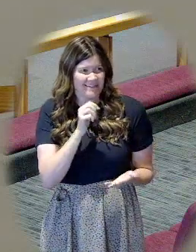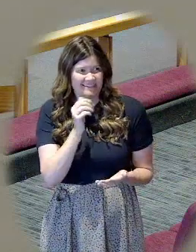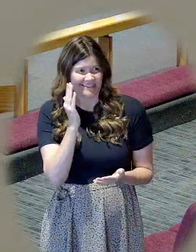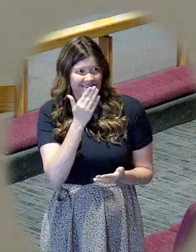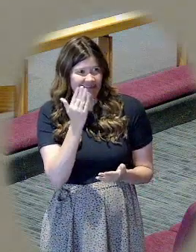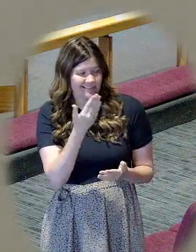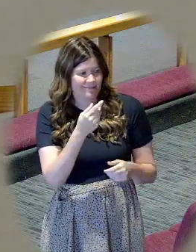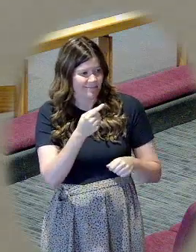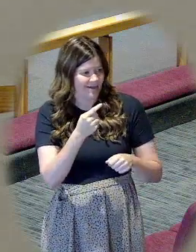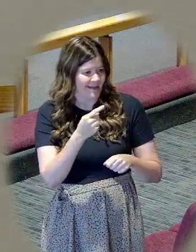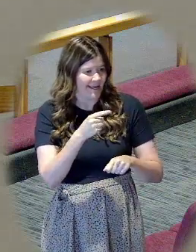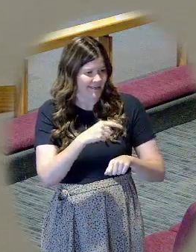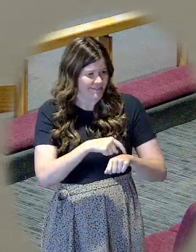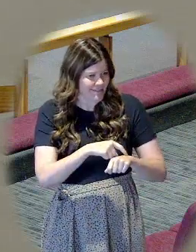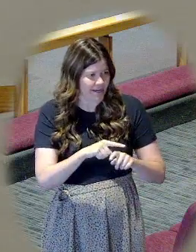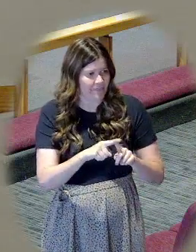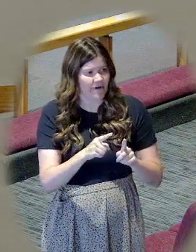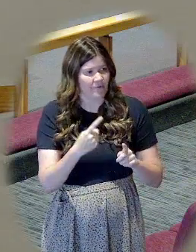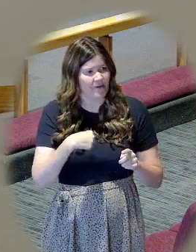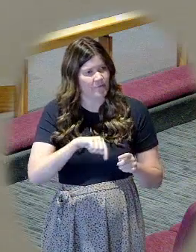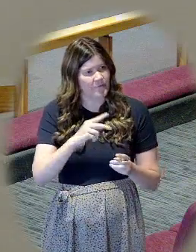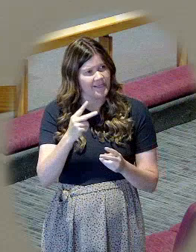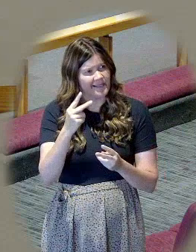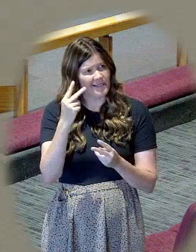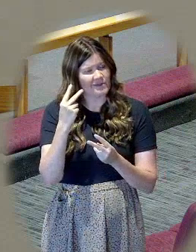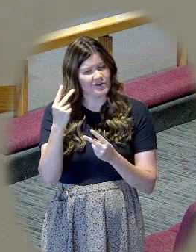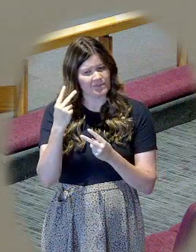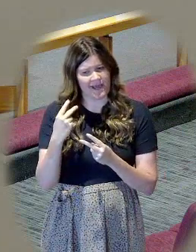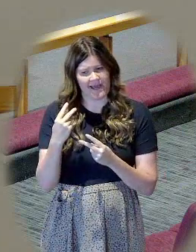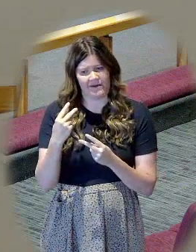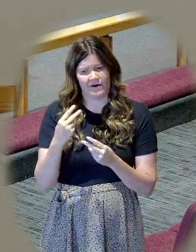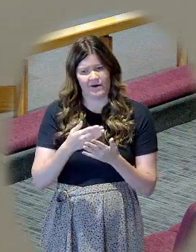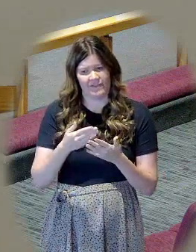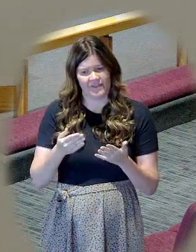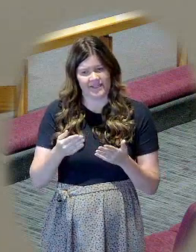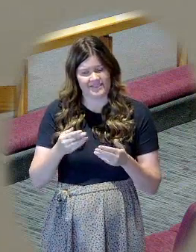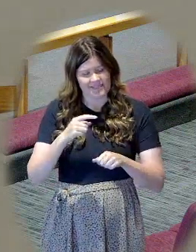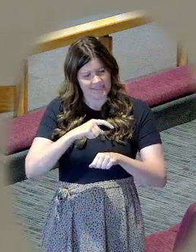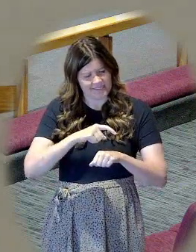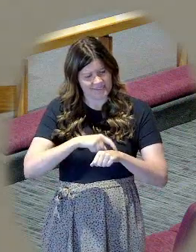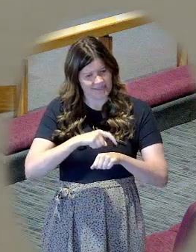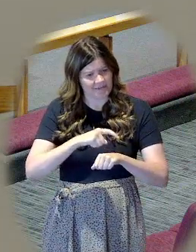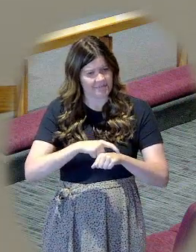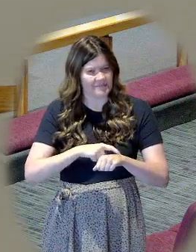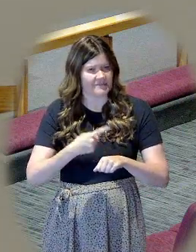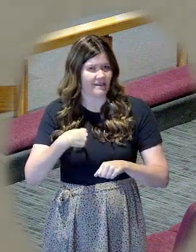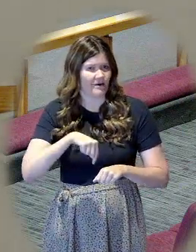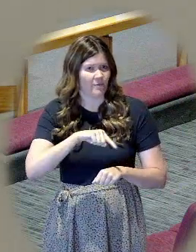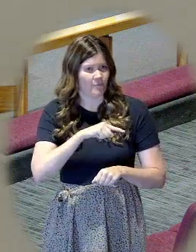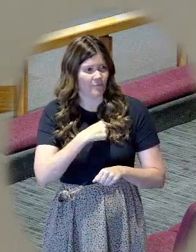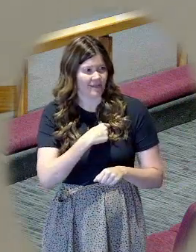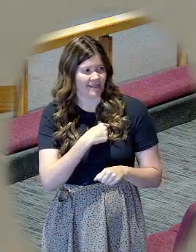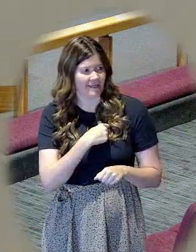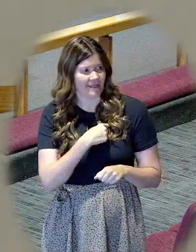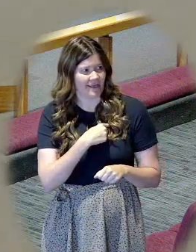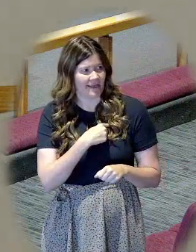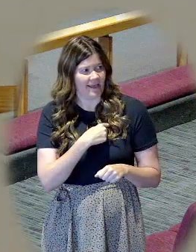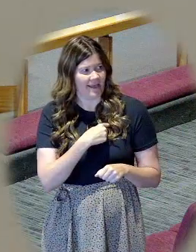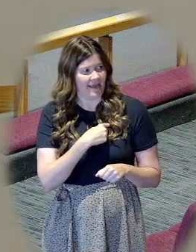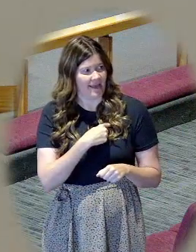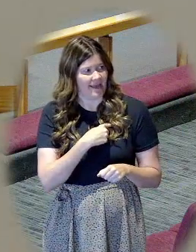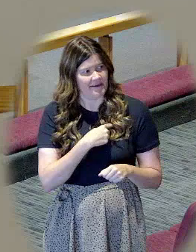time. But when we look back on those things, when we have been in